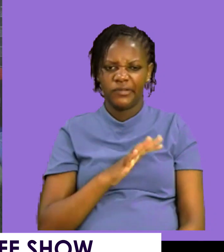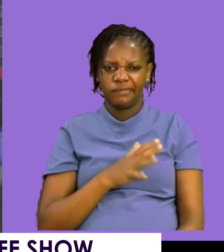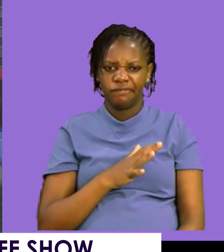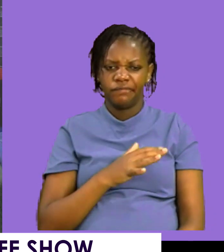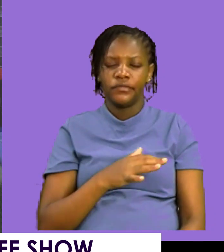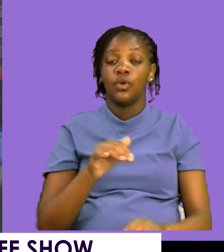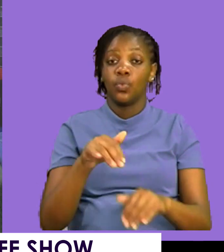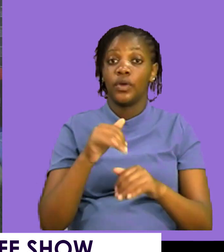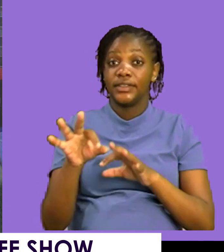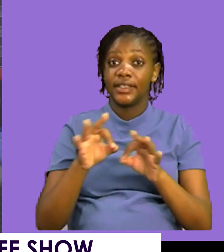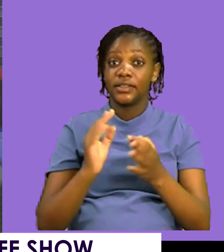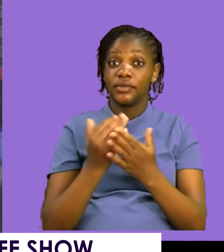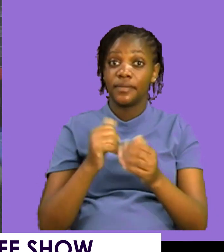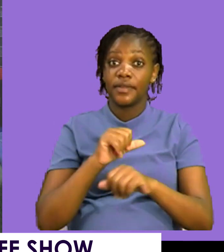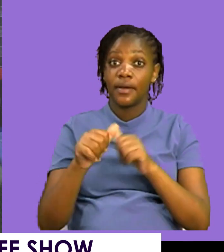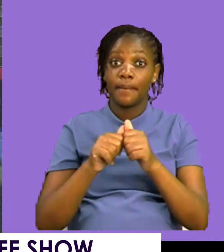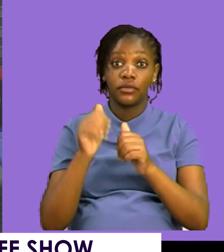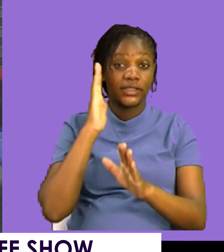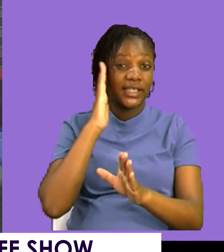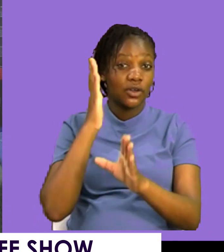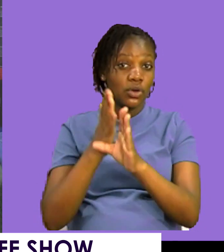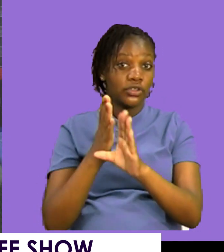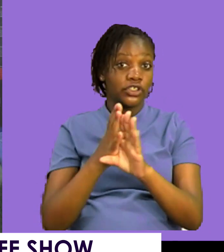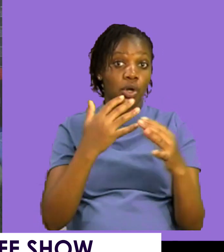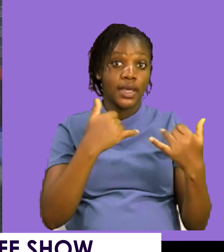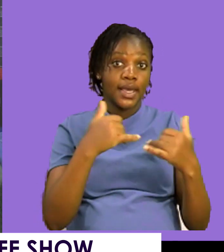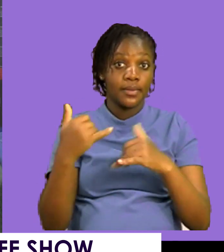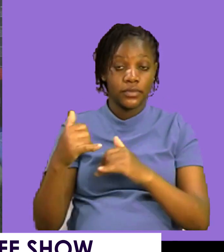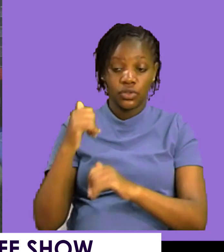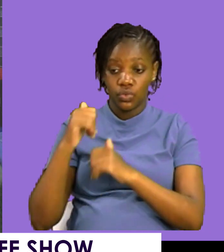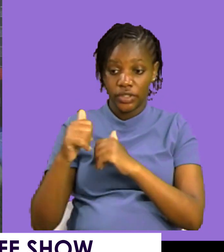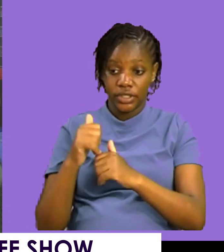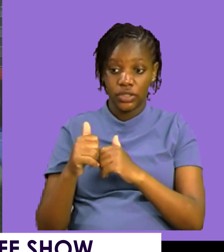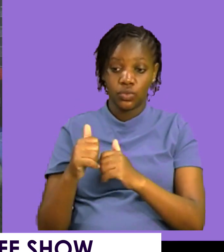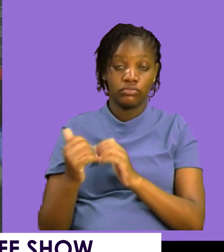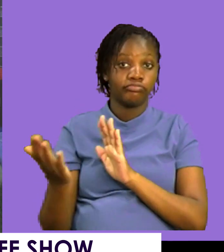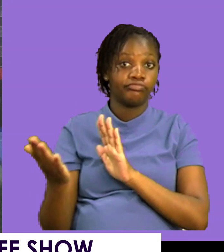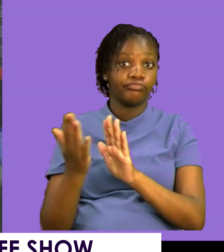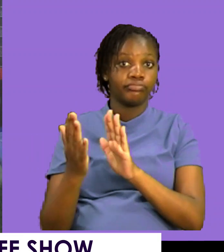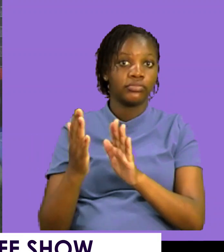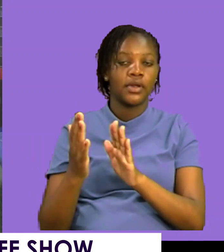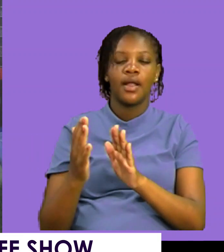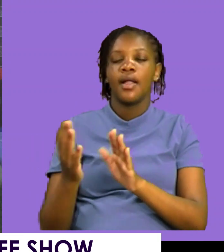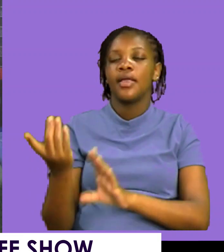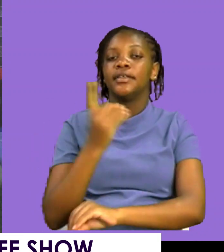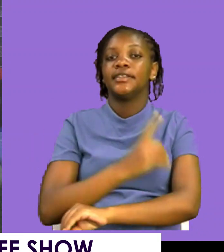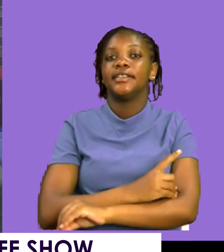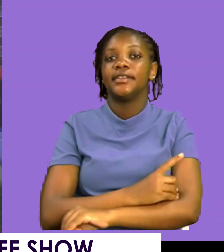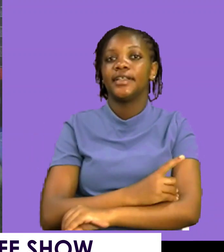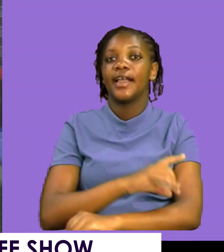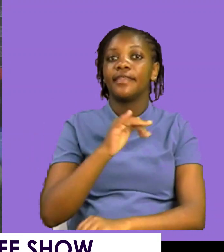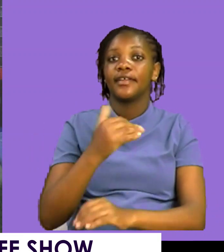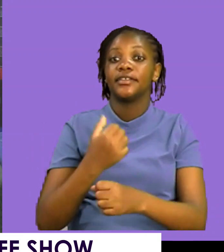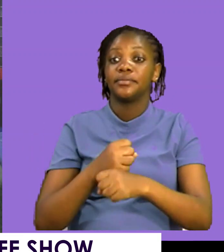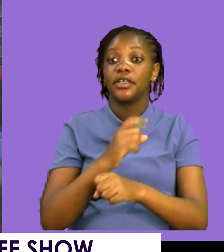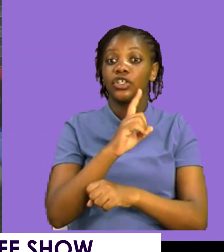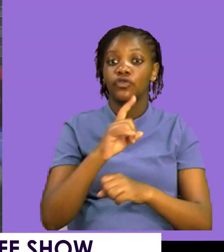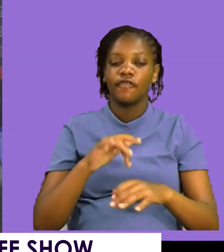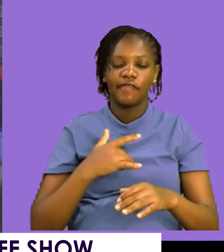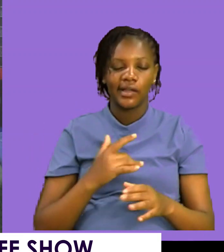about psychological games. We meet them every day. And that is what drives you to be